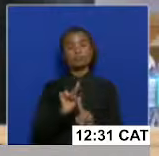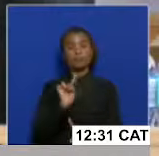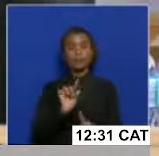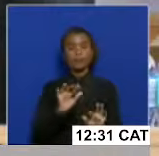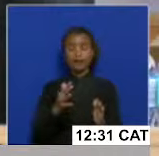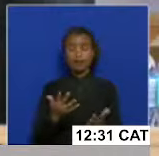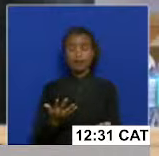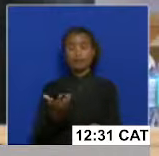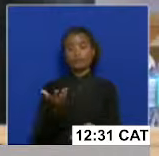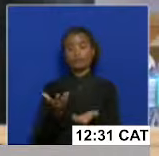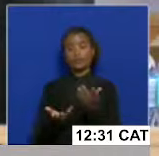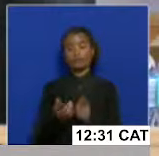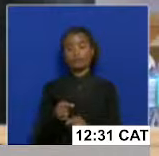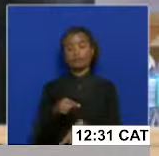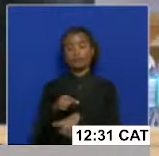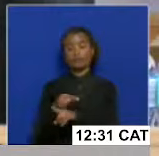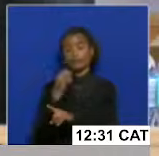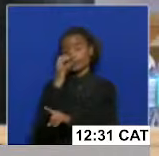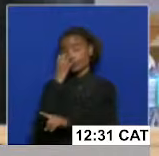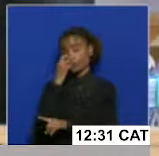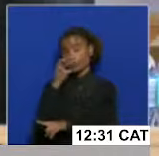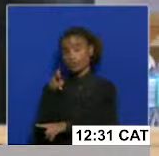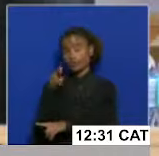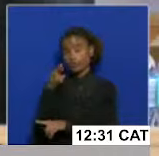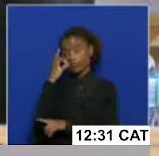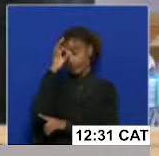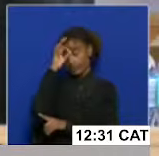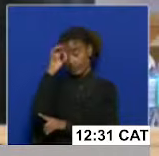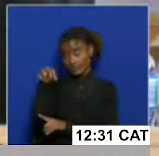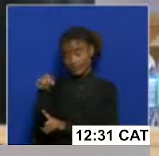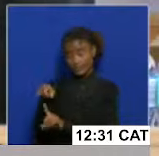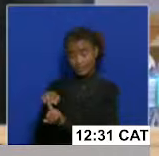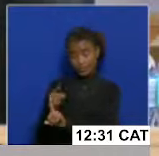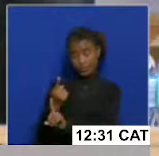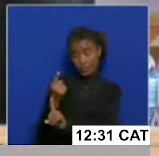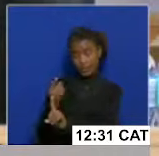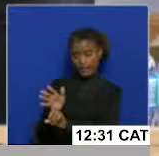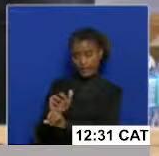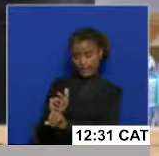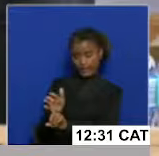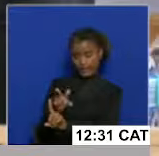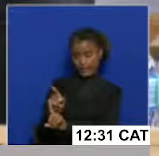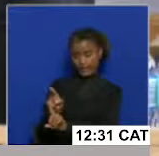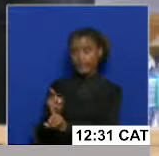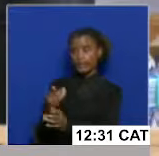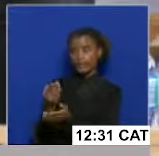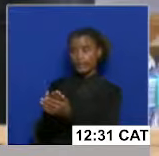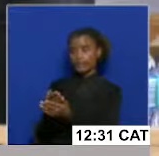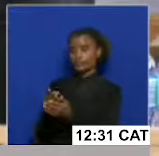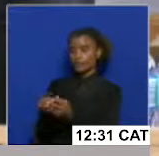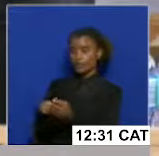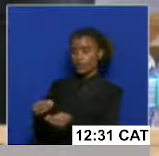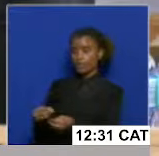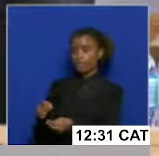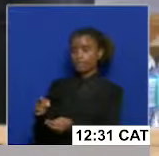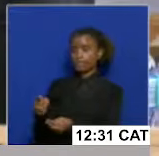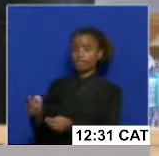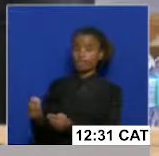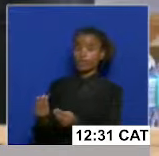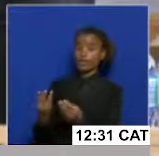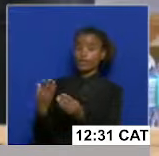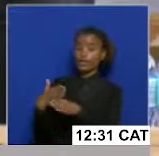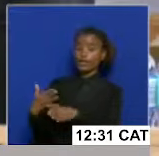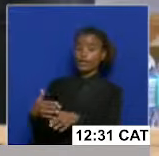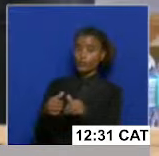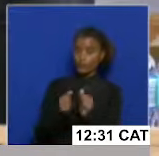at Rosebank Police Station to be part of this scheme. It seems that's the only way it could work. That's why I'm asking you, how